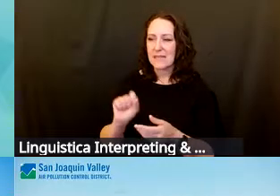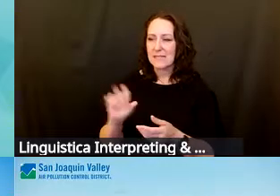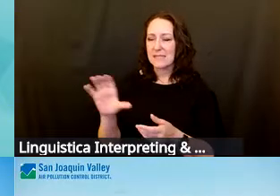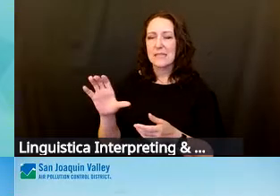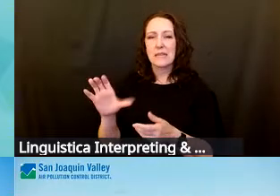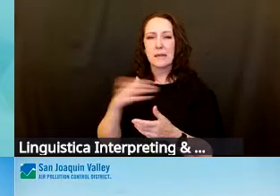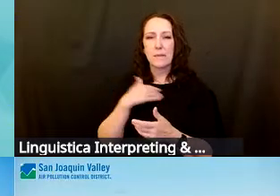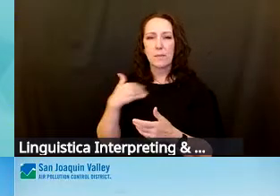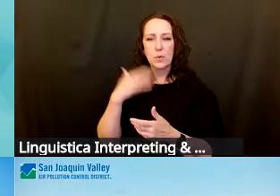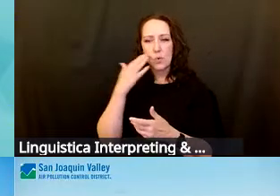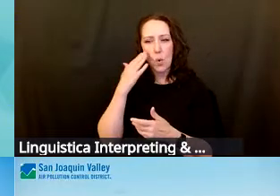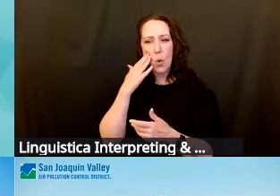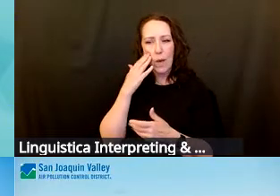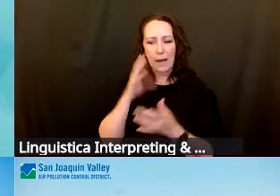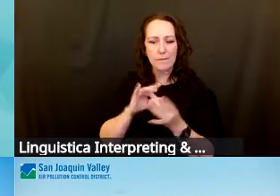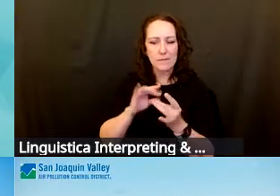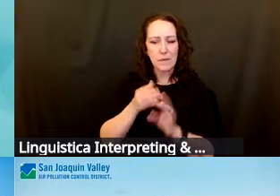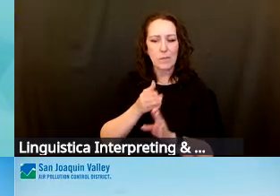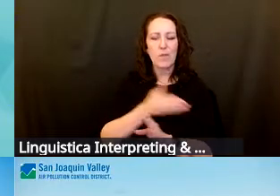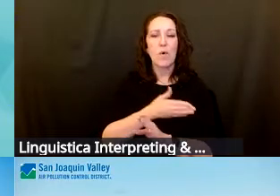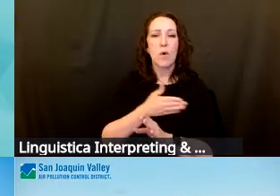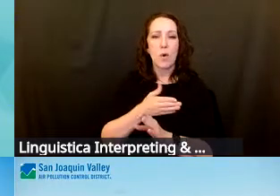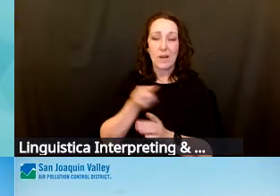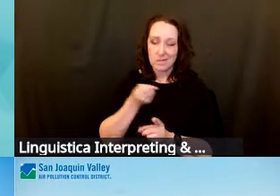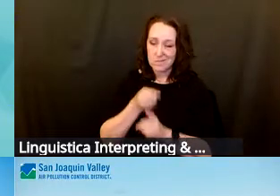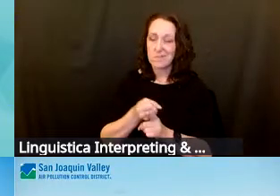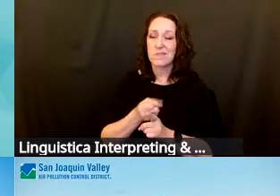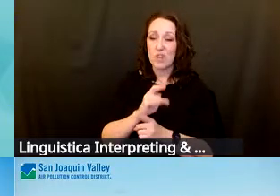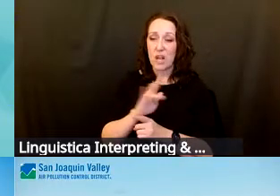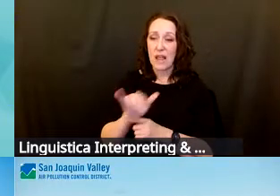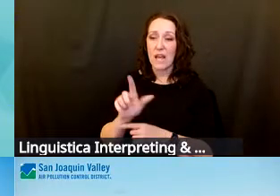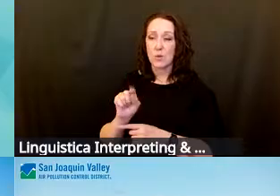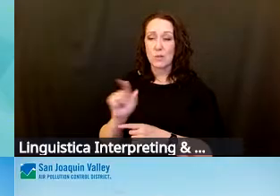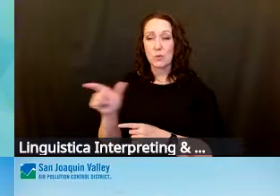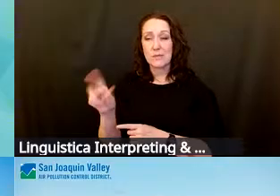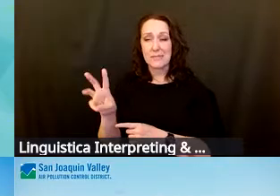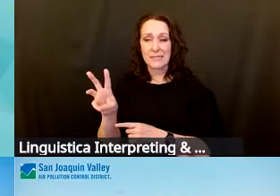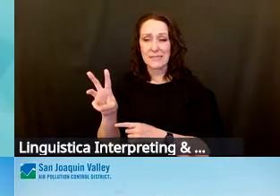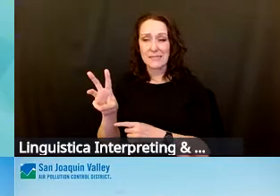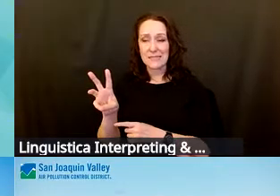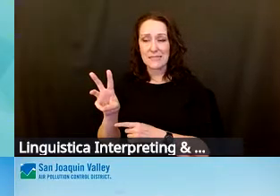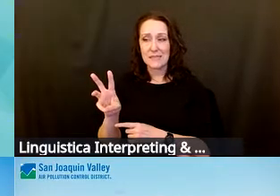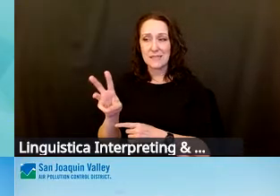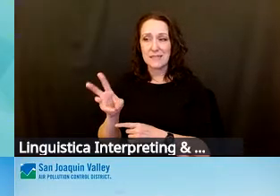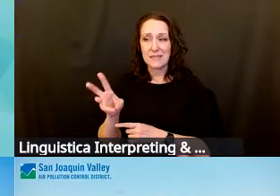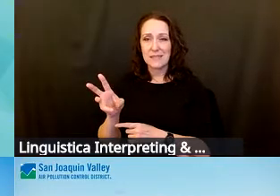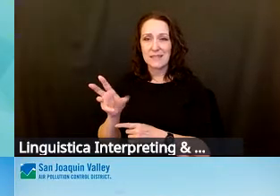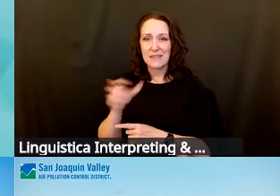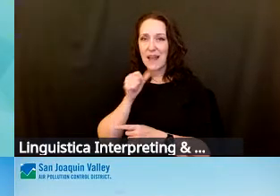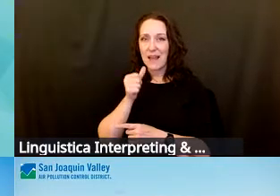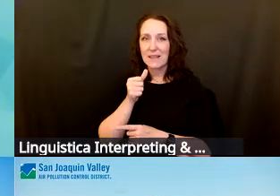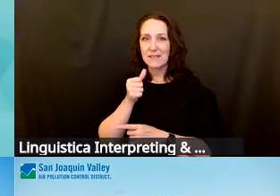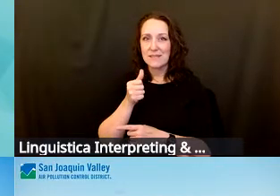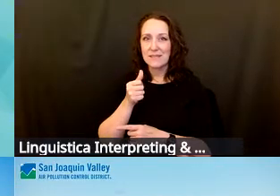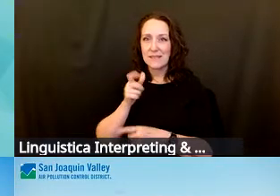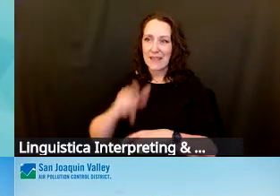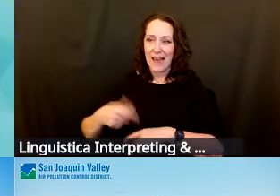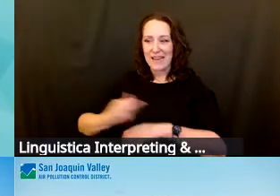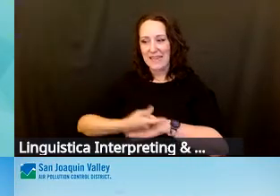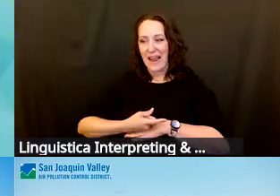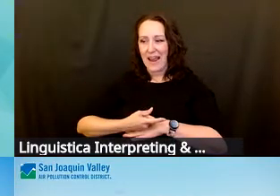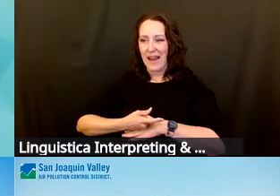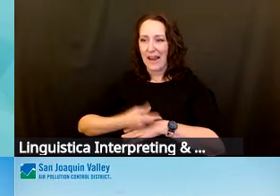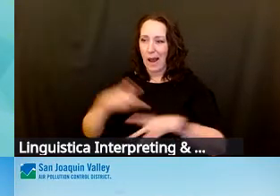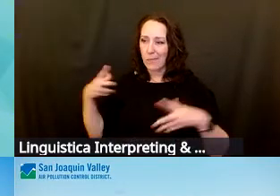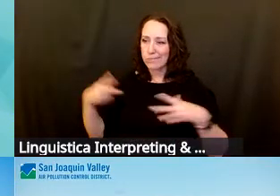mentioned earlier, even when we do hit July of 2026, I just want you all to know that it's not that when we hit that date, all the money